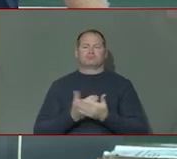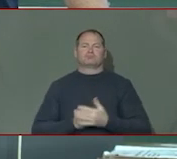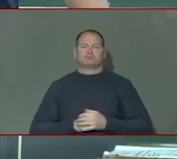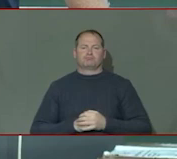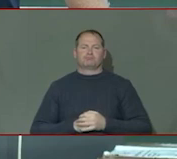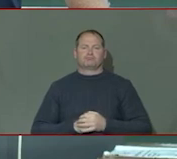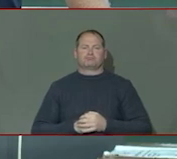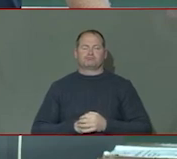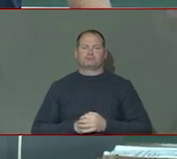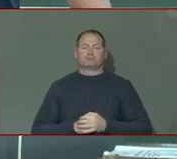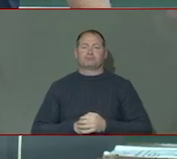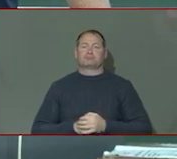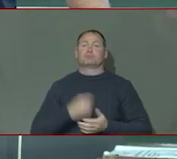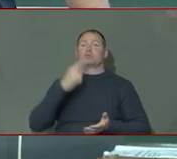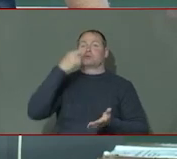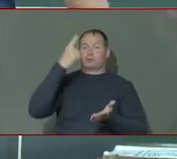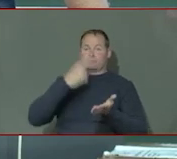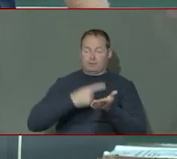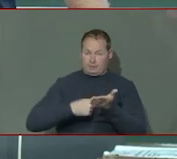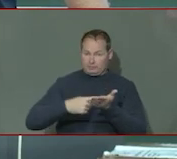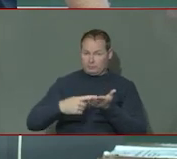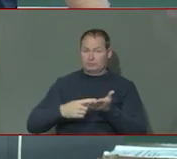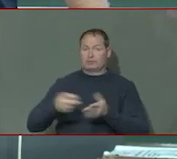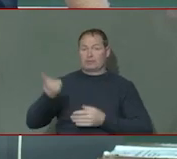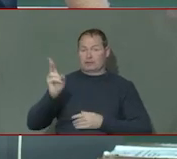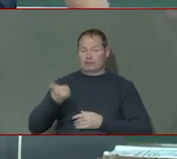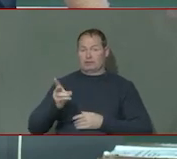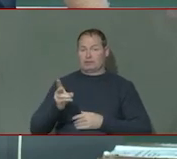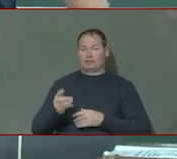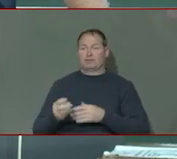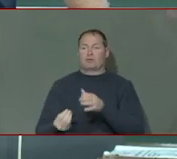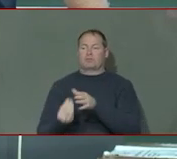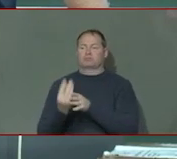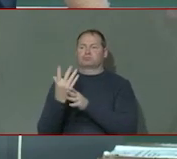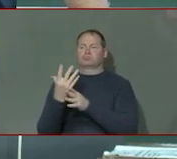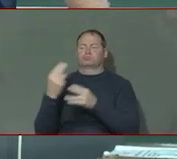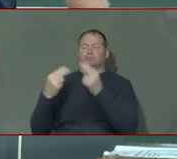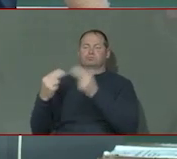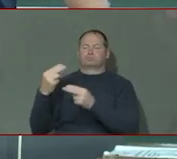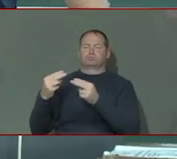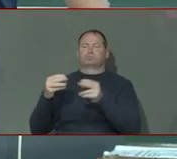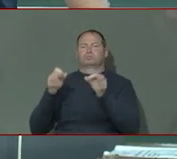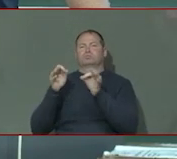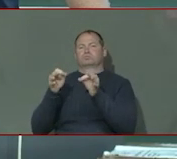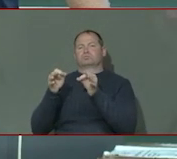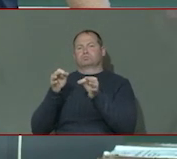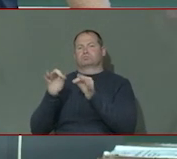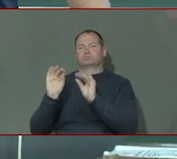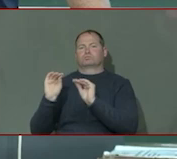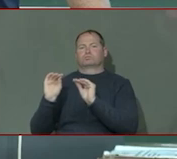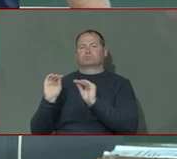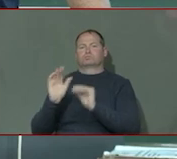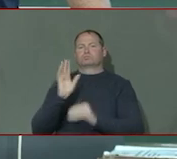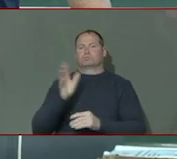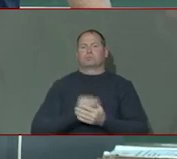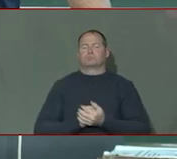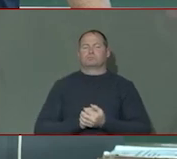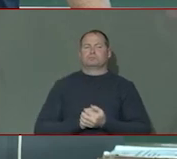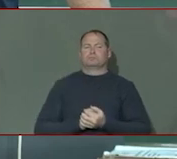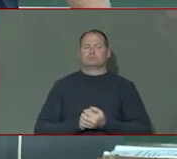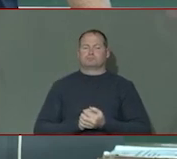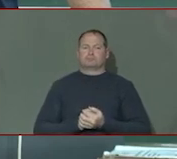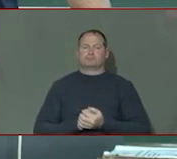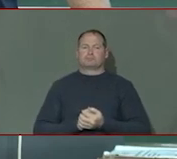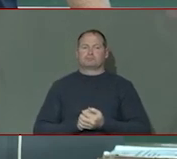doing a lesson again coming Saturday next week. But you can view that lesson from last year so long. Talking